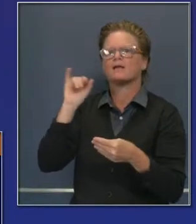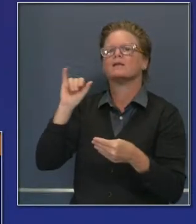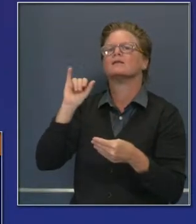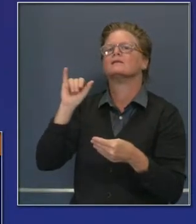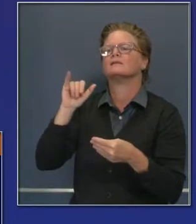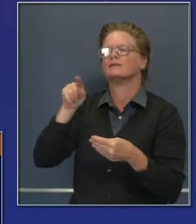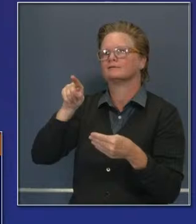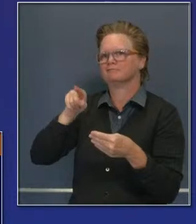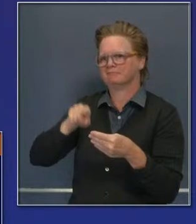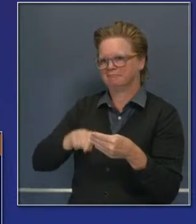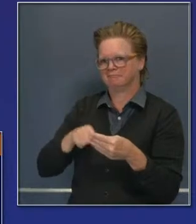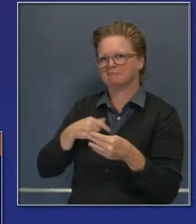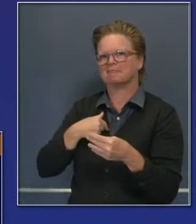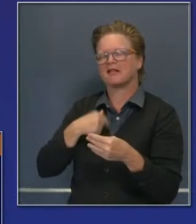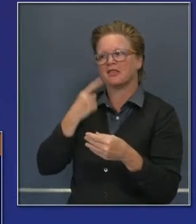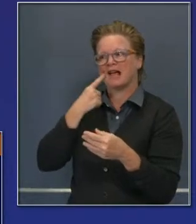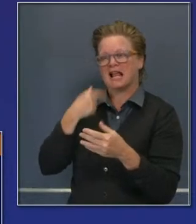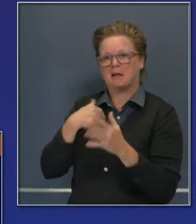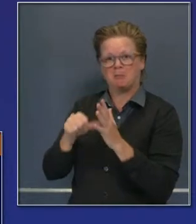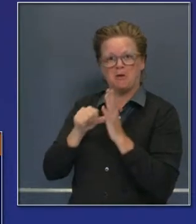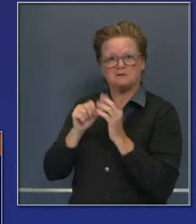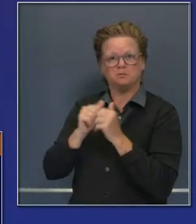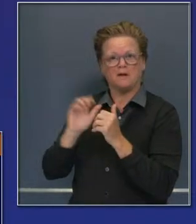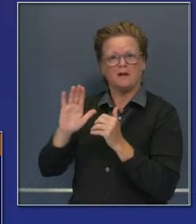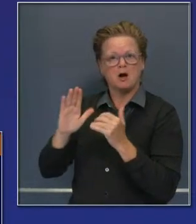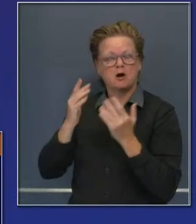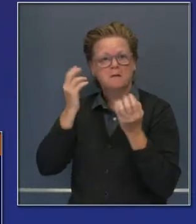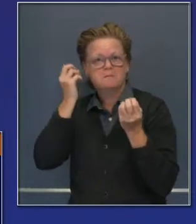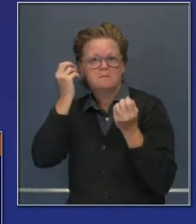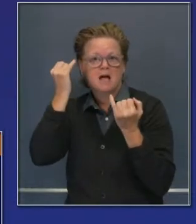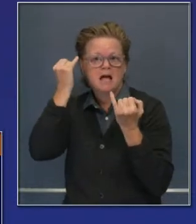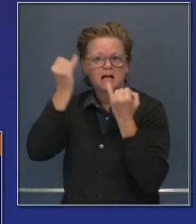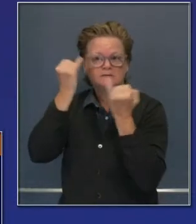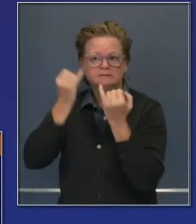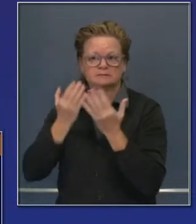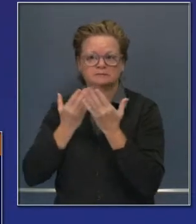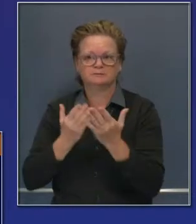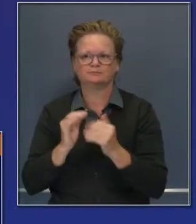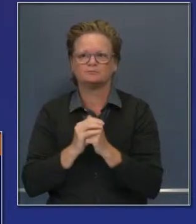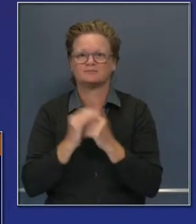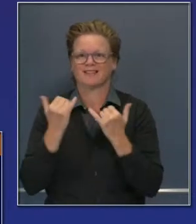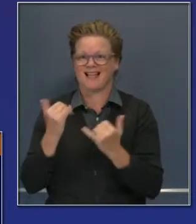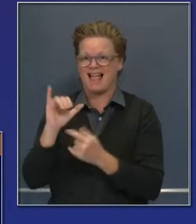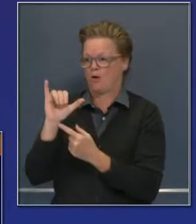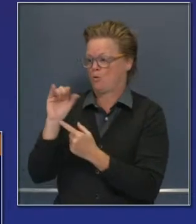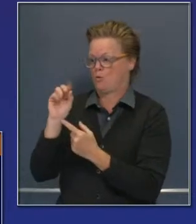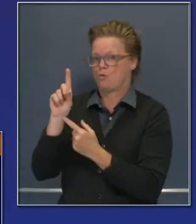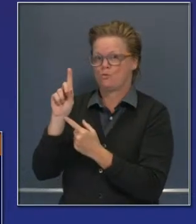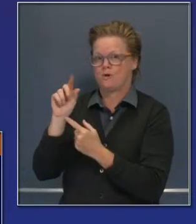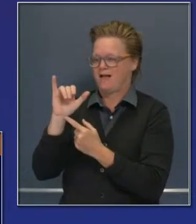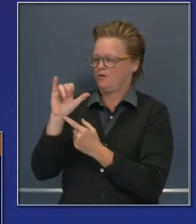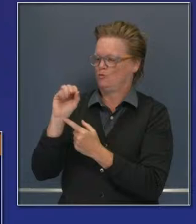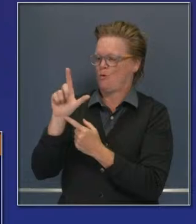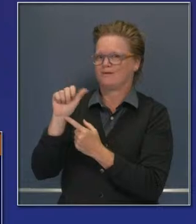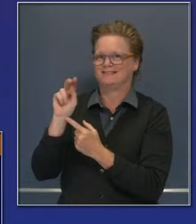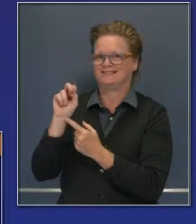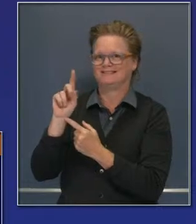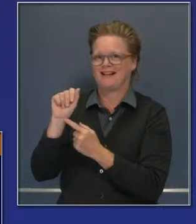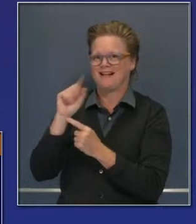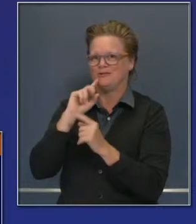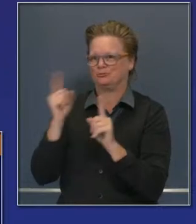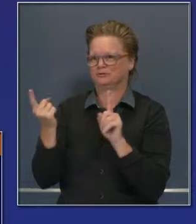say, and I'm going to ask Yolanda to come up here in a moment, that the reset does not mean